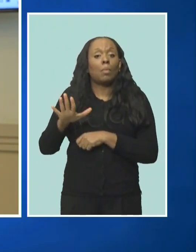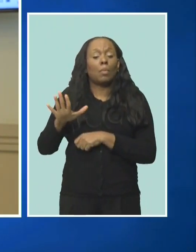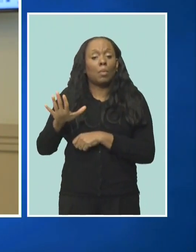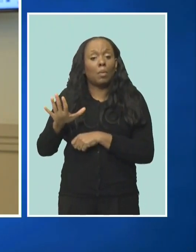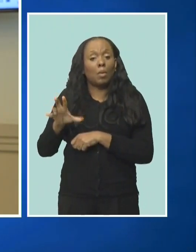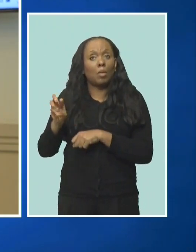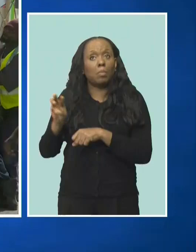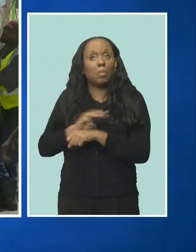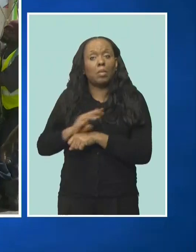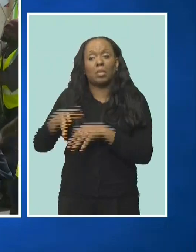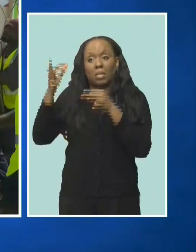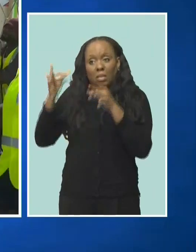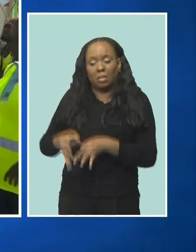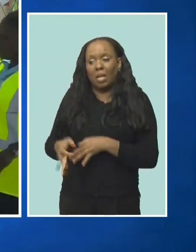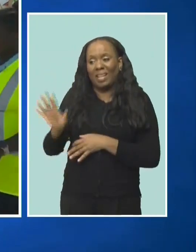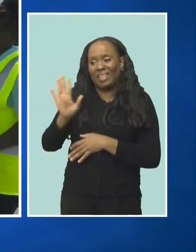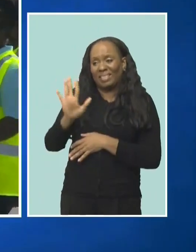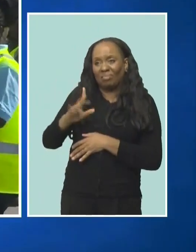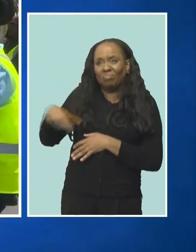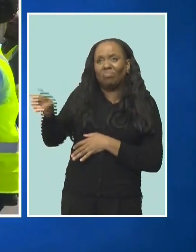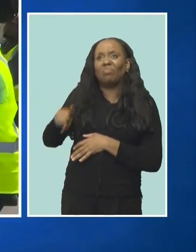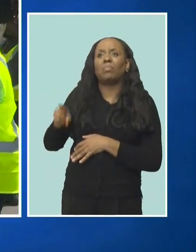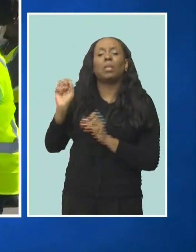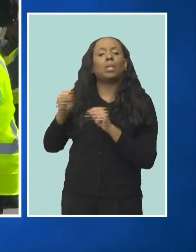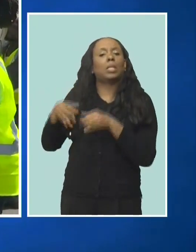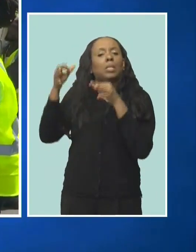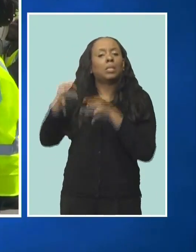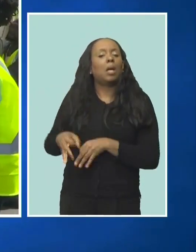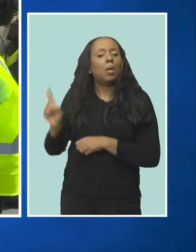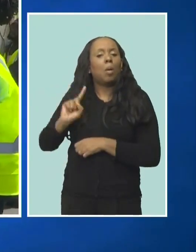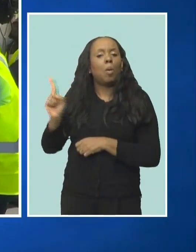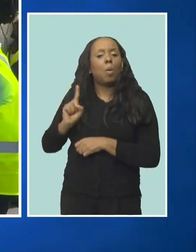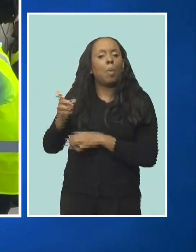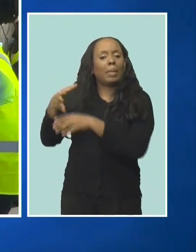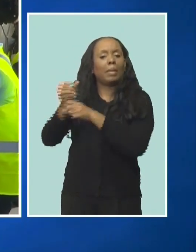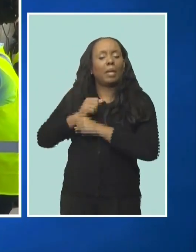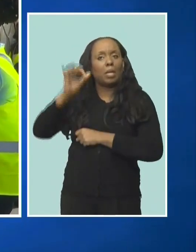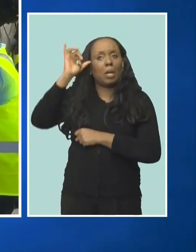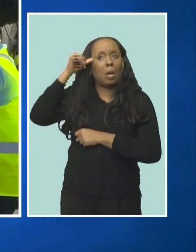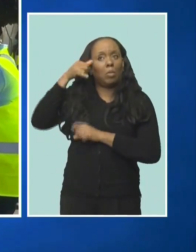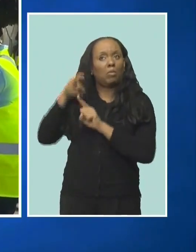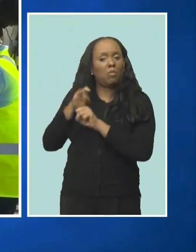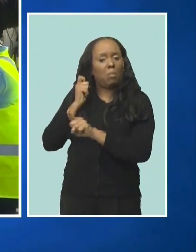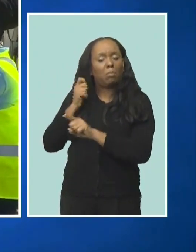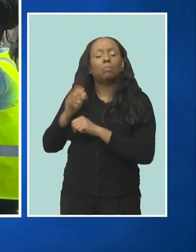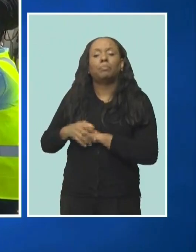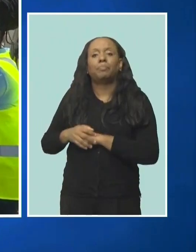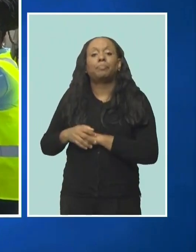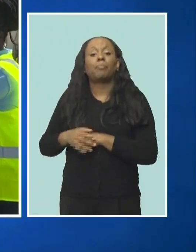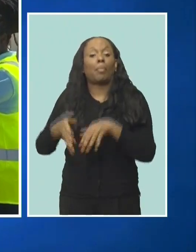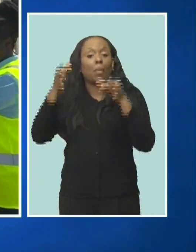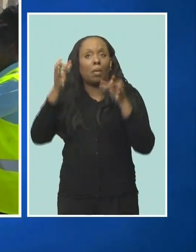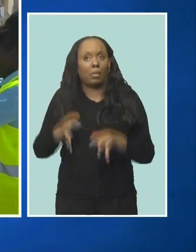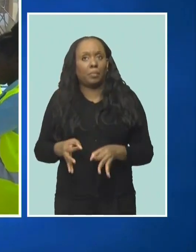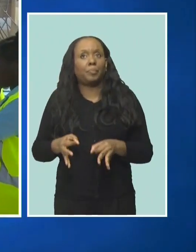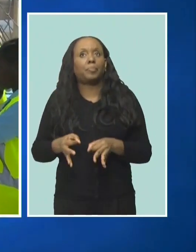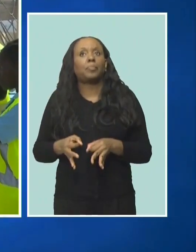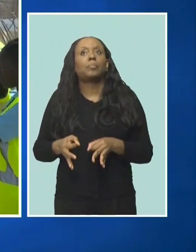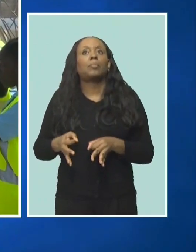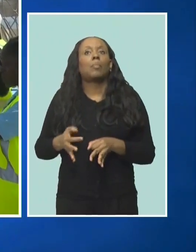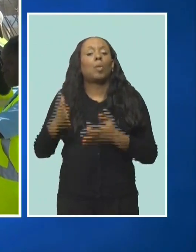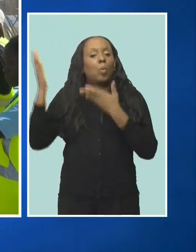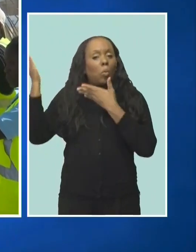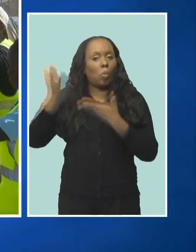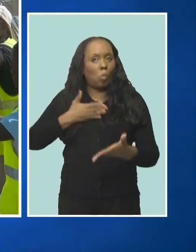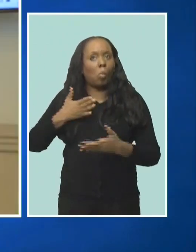dairy industry to research where the cow should come from before a suitable decision was made to ensure the investment reaps the intended